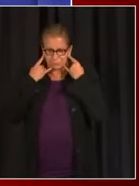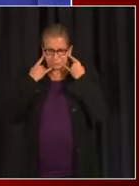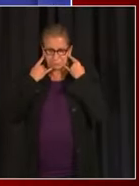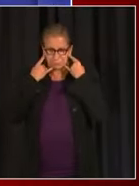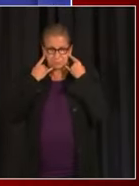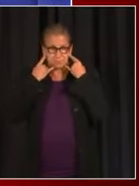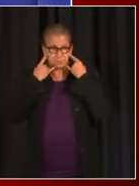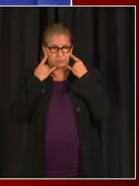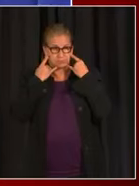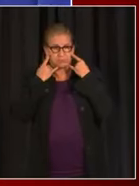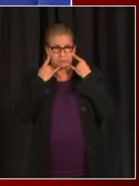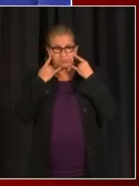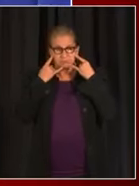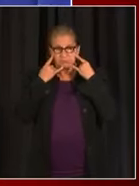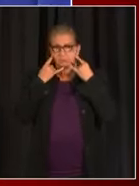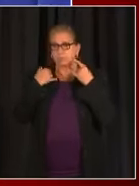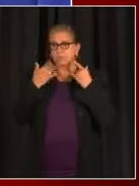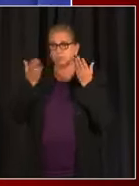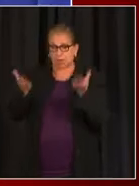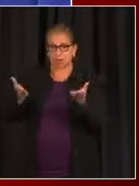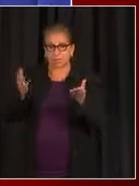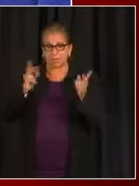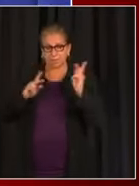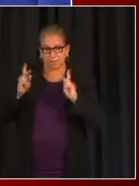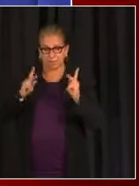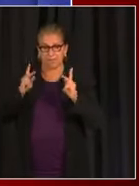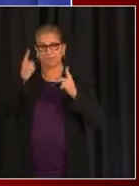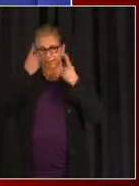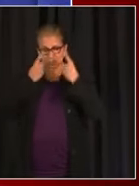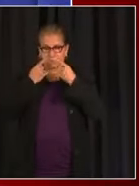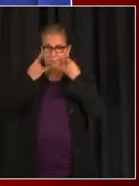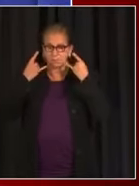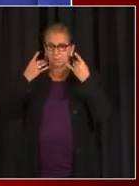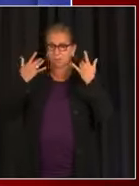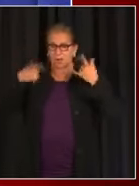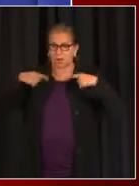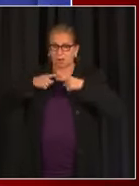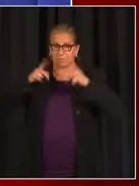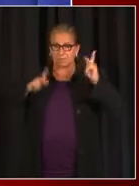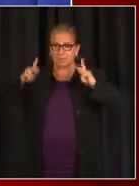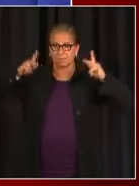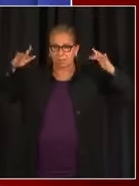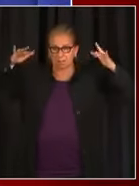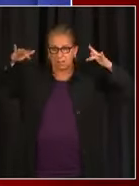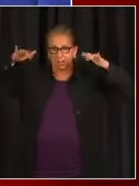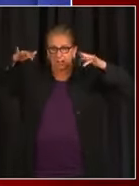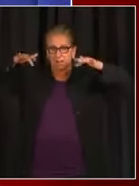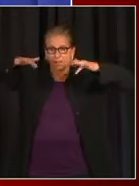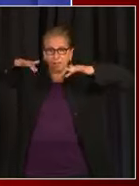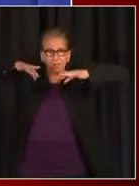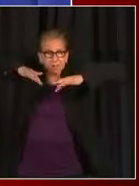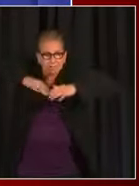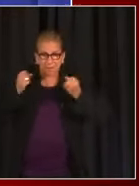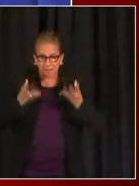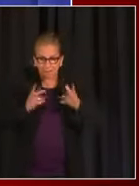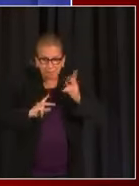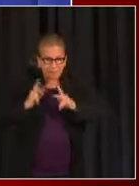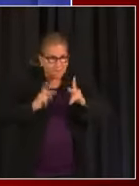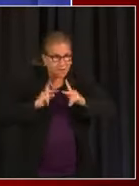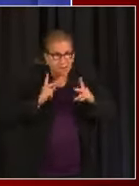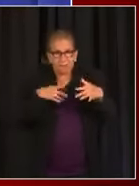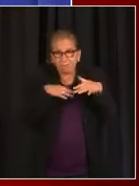people to consider wearing a mask when they're in large settings, including outdoor settings that may be